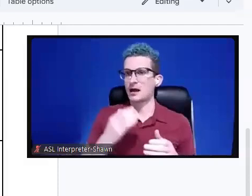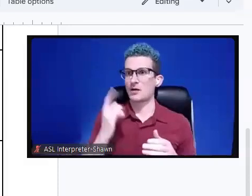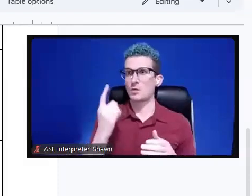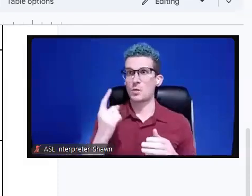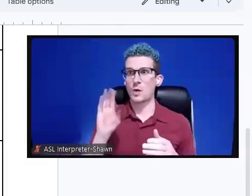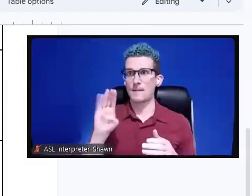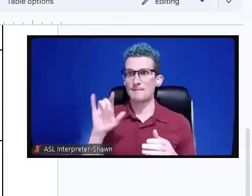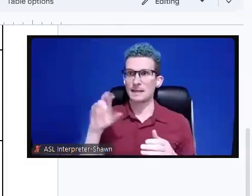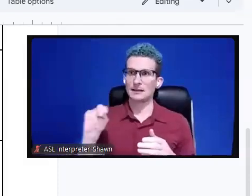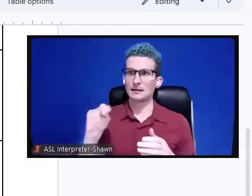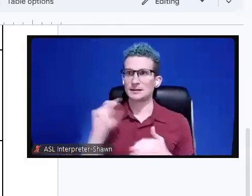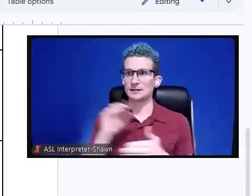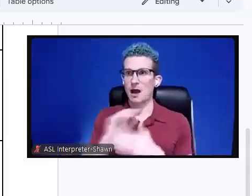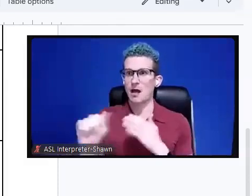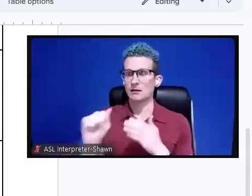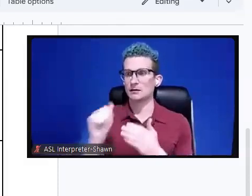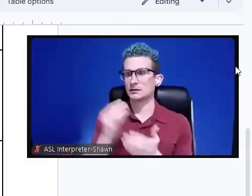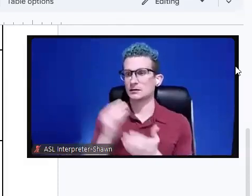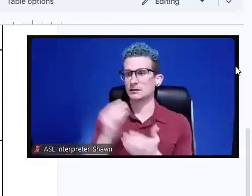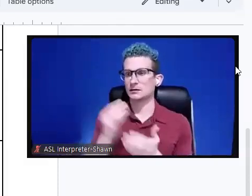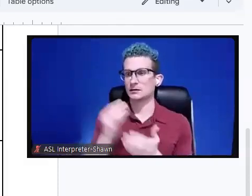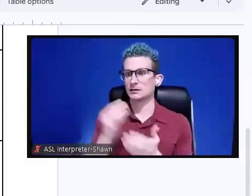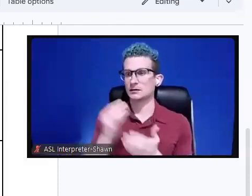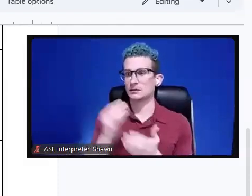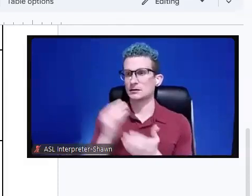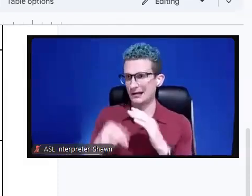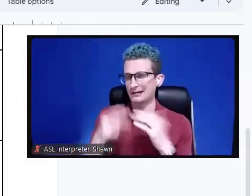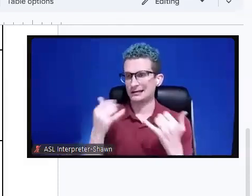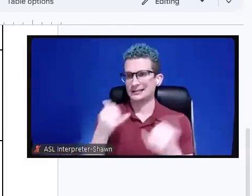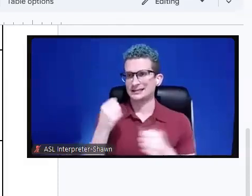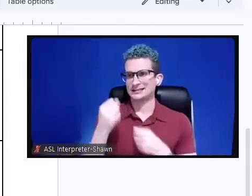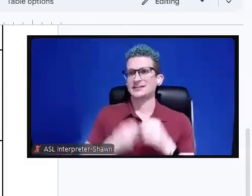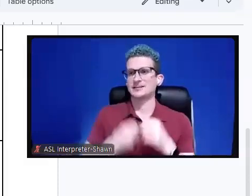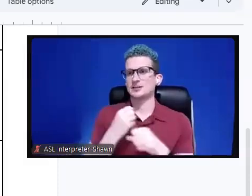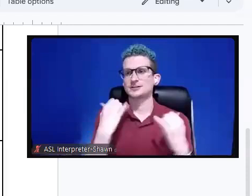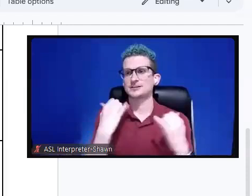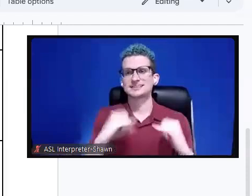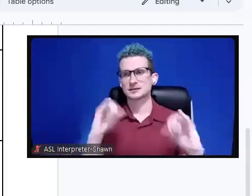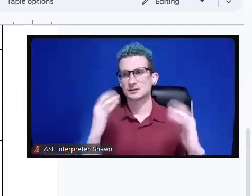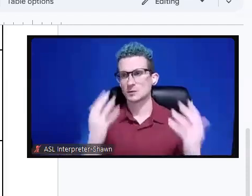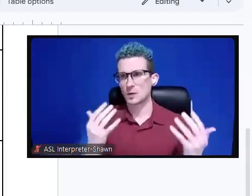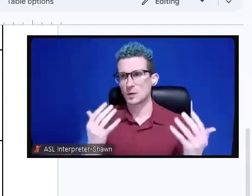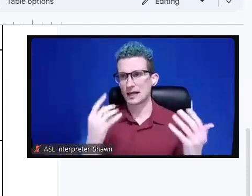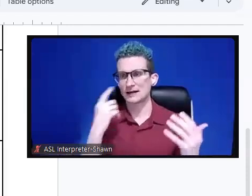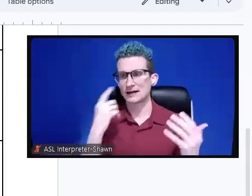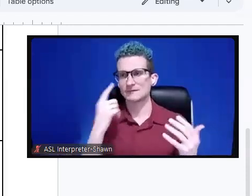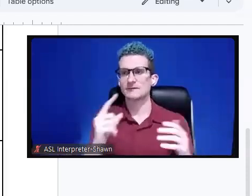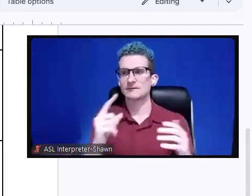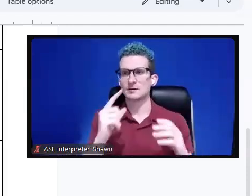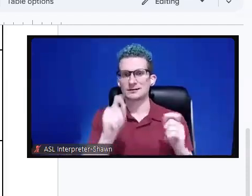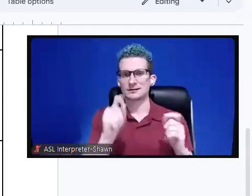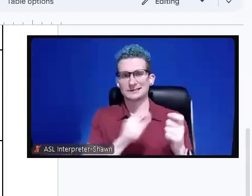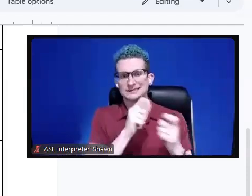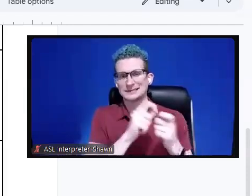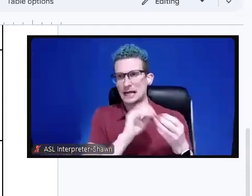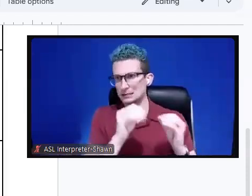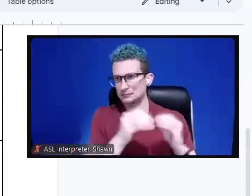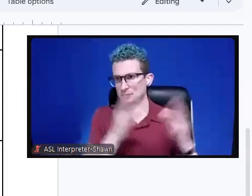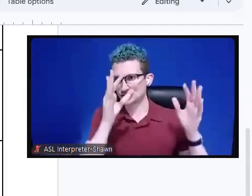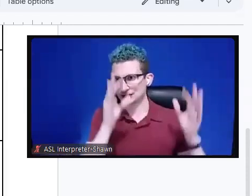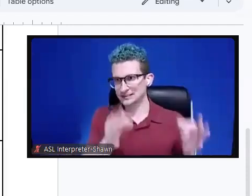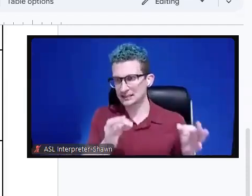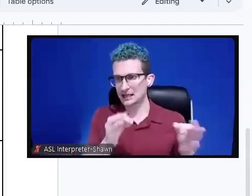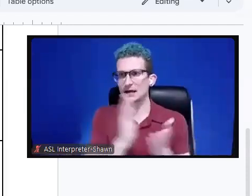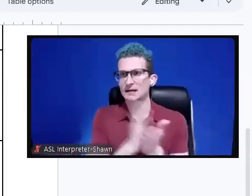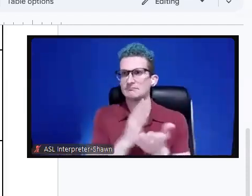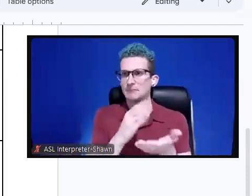waiting for the figure setting and long bill to come out to confirm budget and things like that. So we will have more update for that